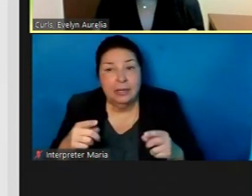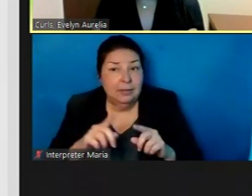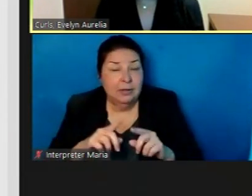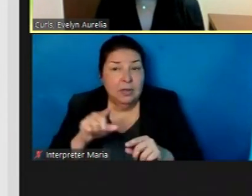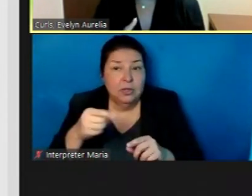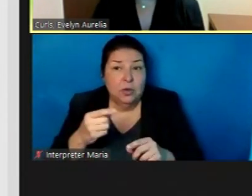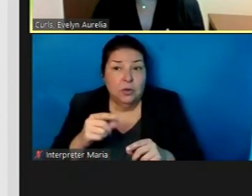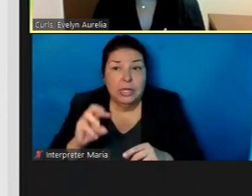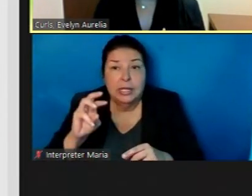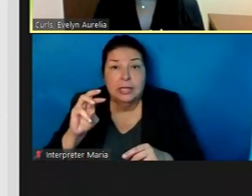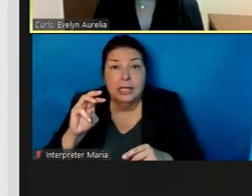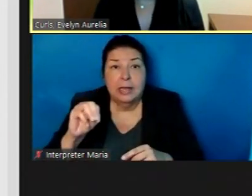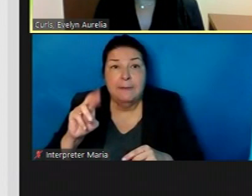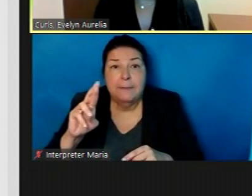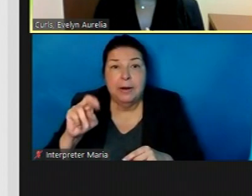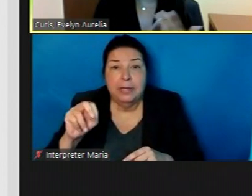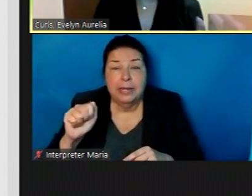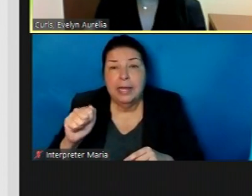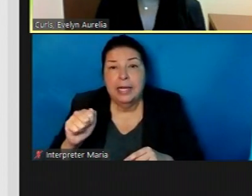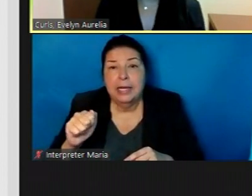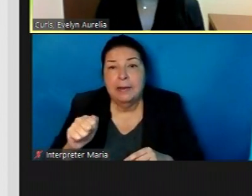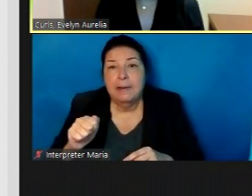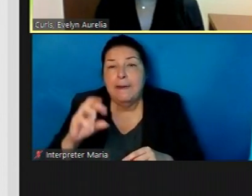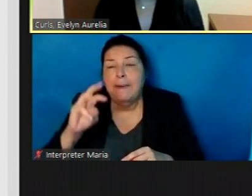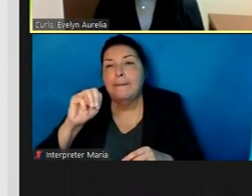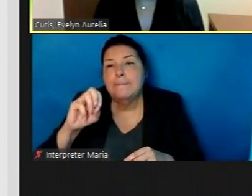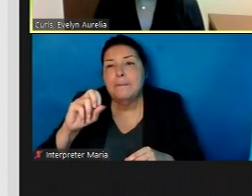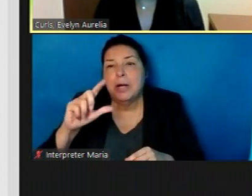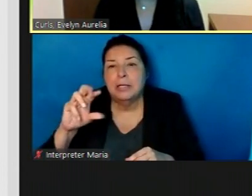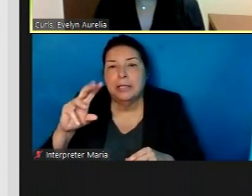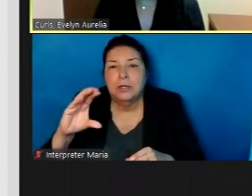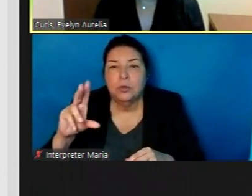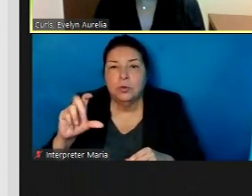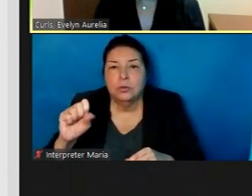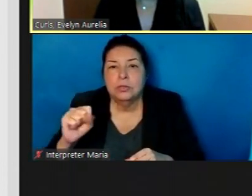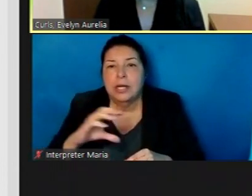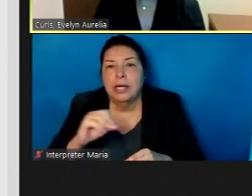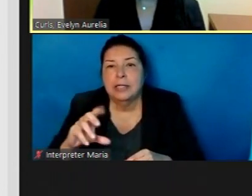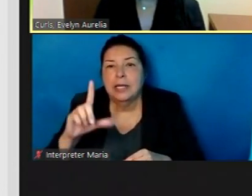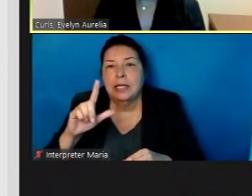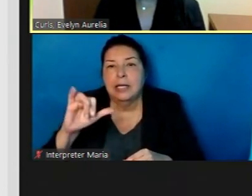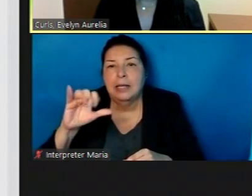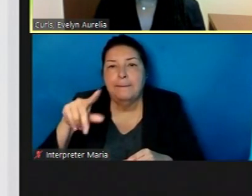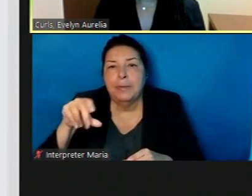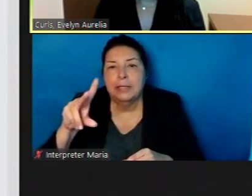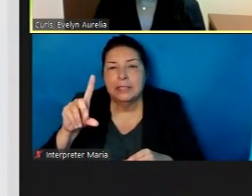mRNA molecule, there's also lipids and salts, and I'm going to list those in the next slide.